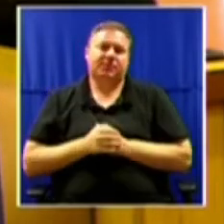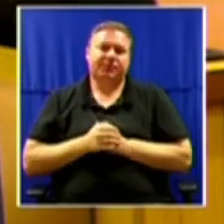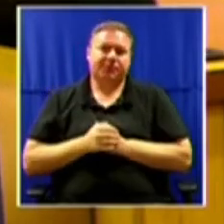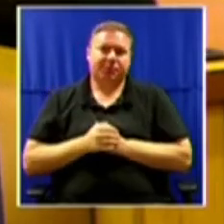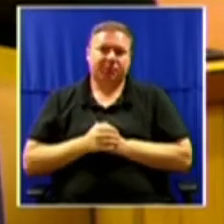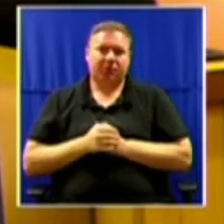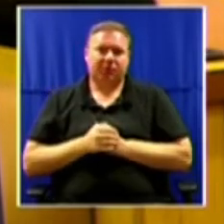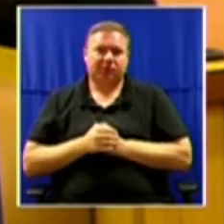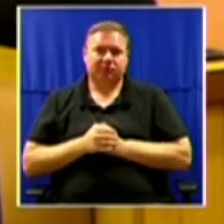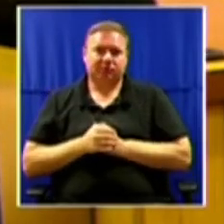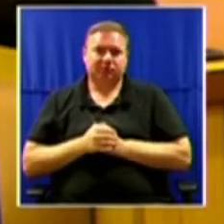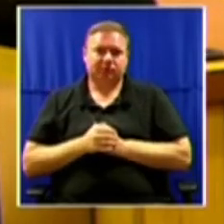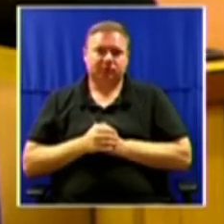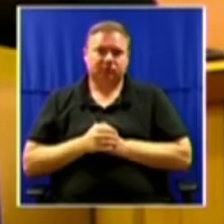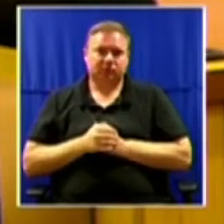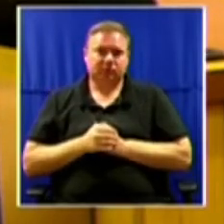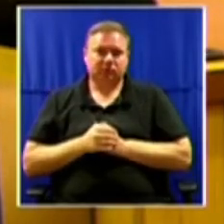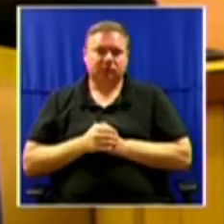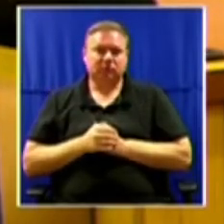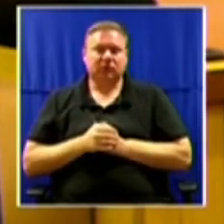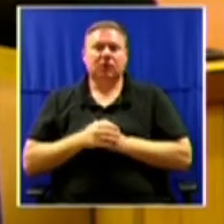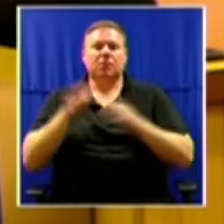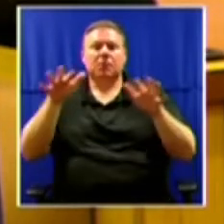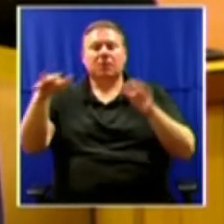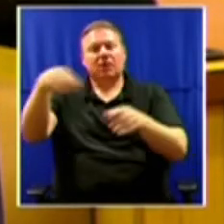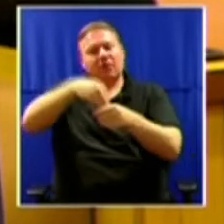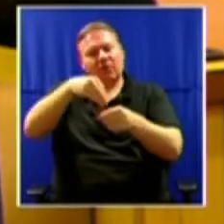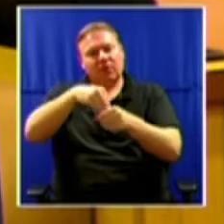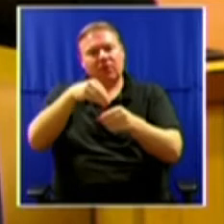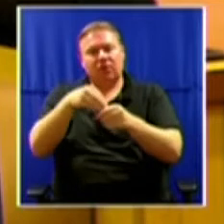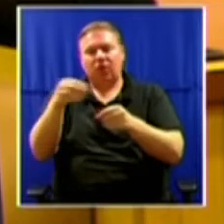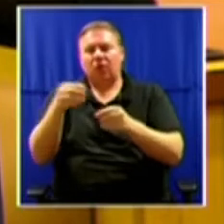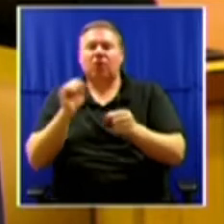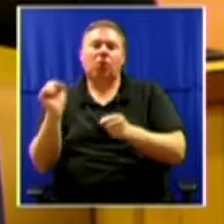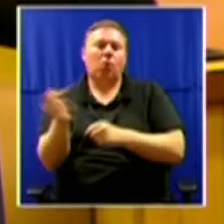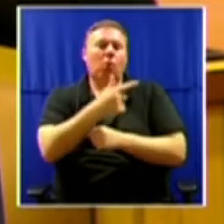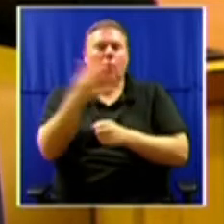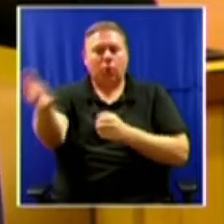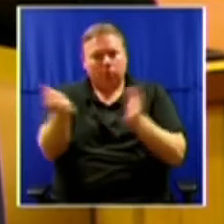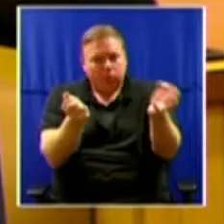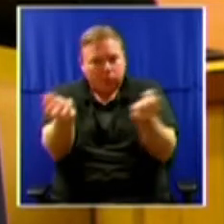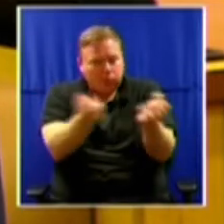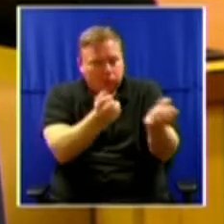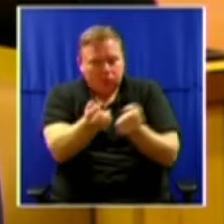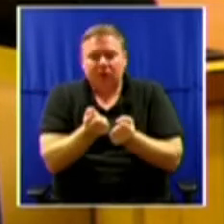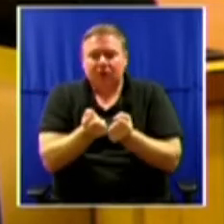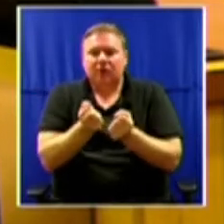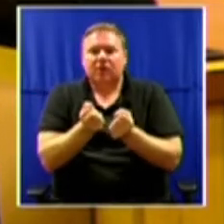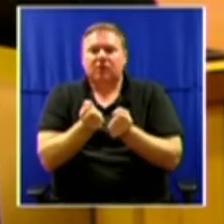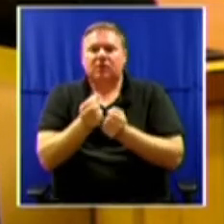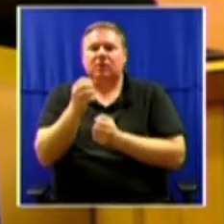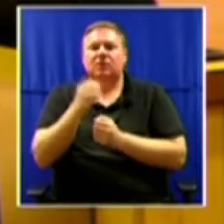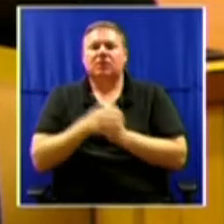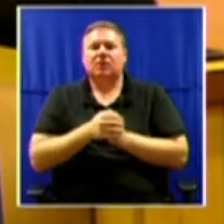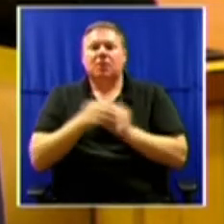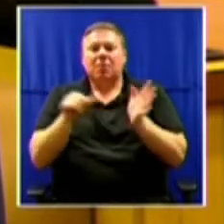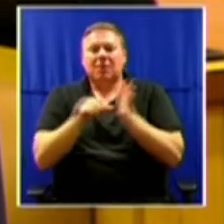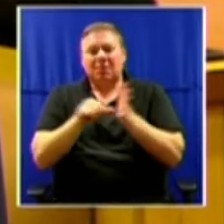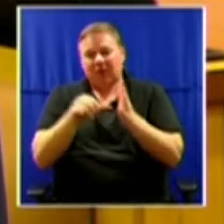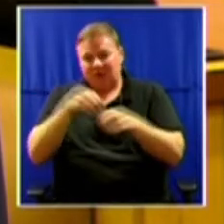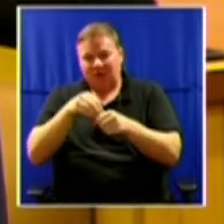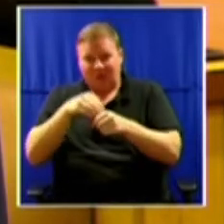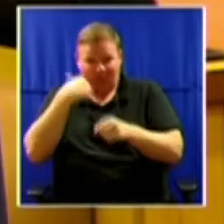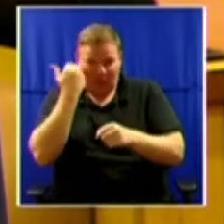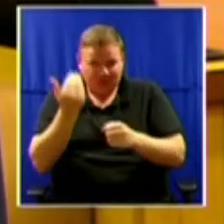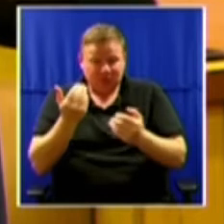stakeholder cooperation in place at the nominated sites. In other words, are relevant stakeholders on board. We